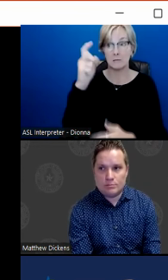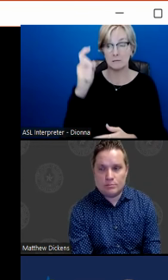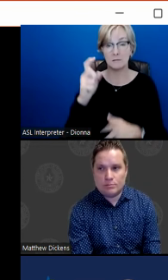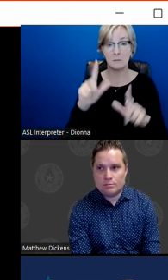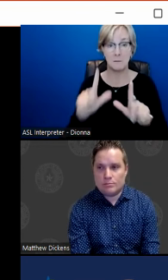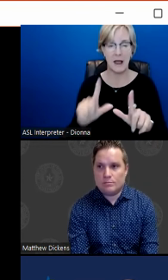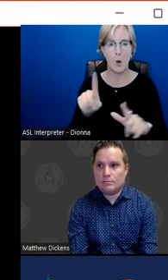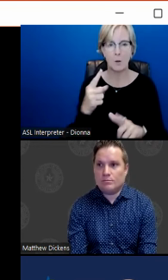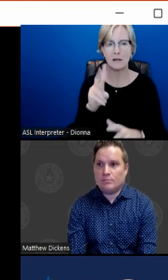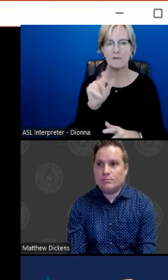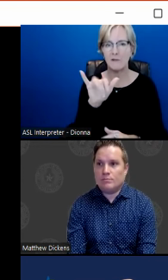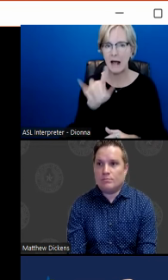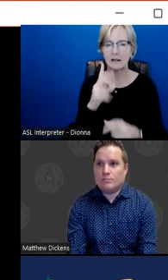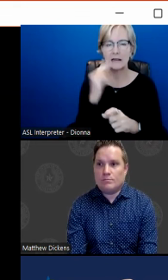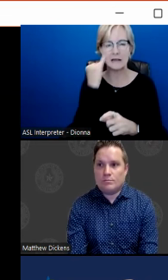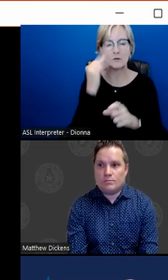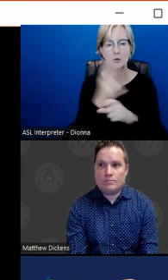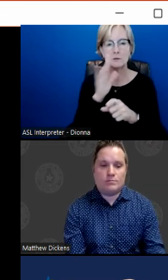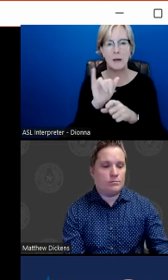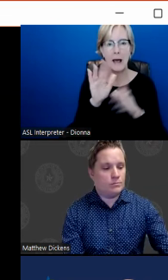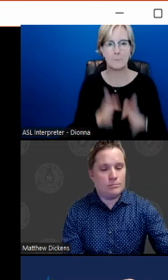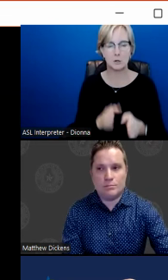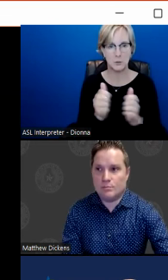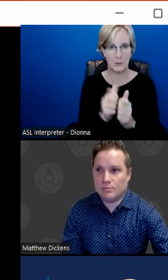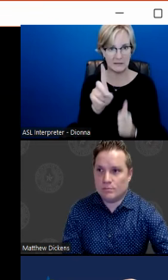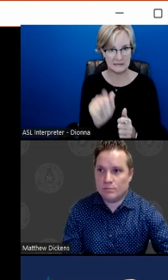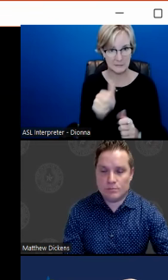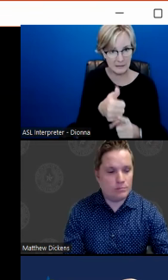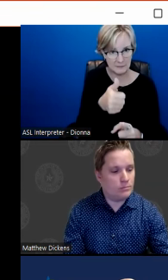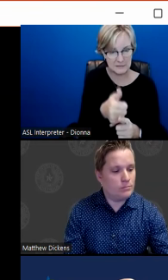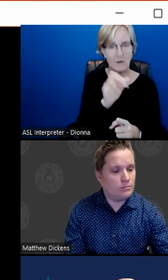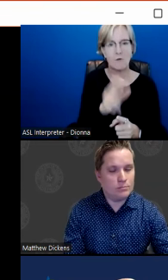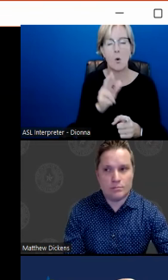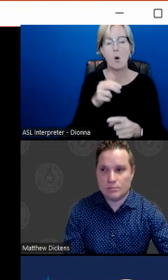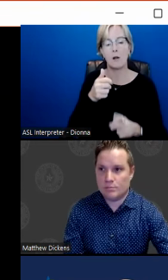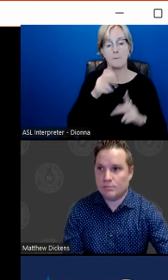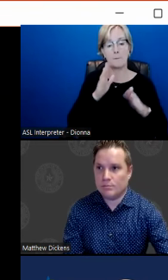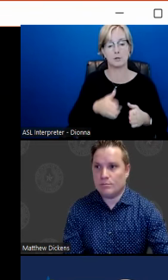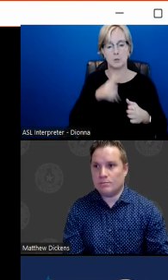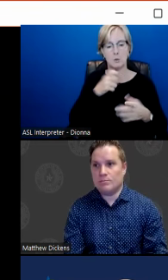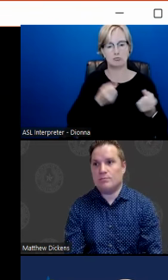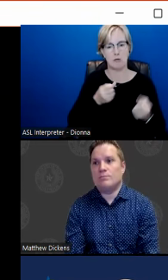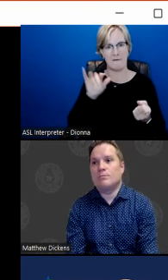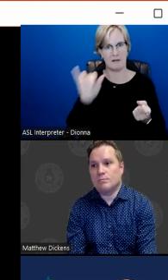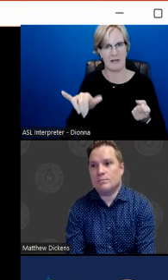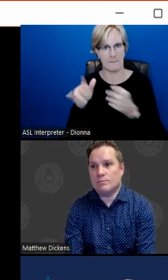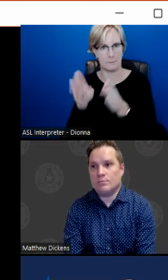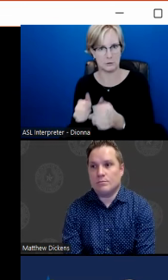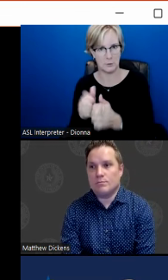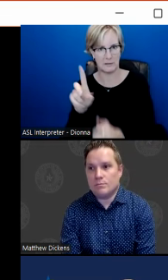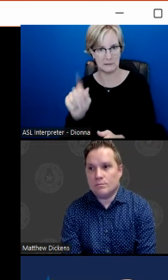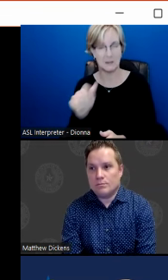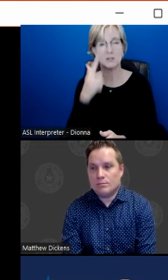when being used by the person with the disability or someone who is driving the person with the disability. Just because you have the